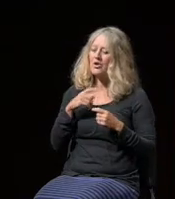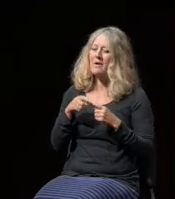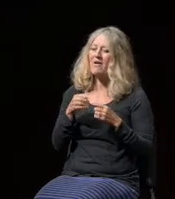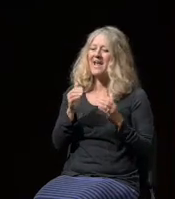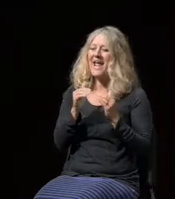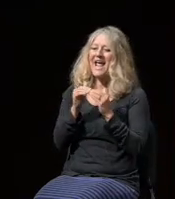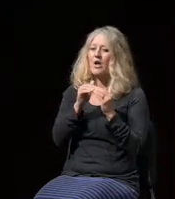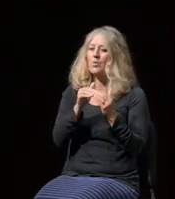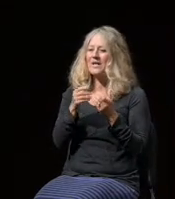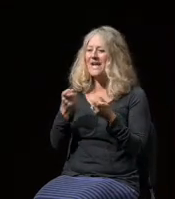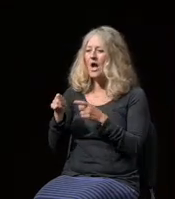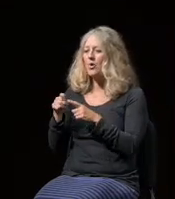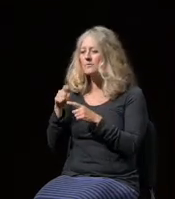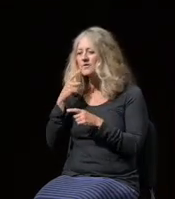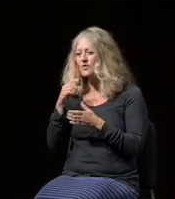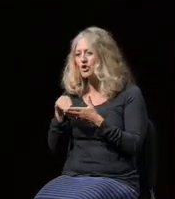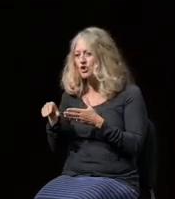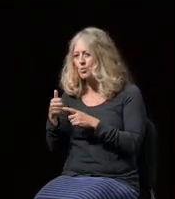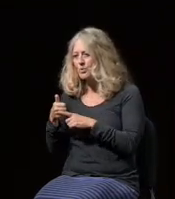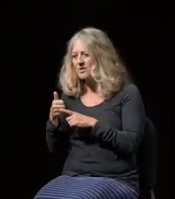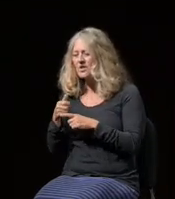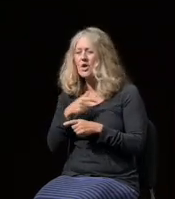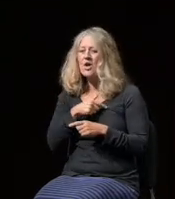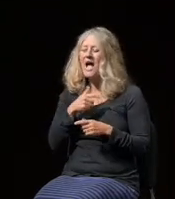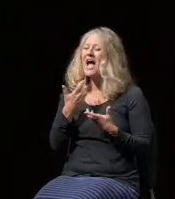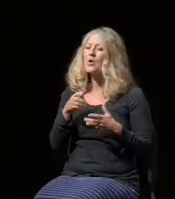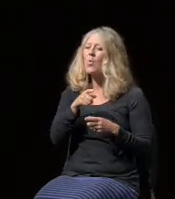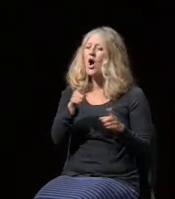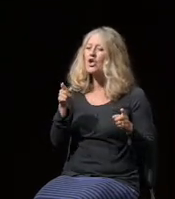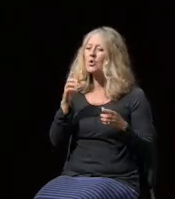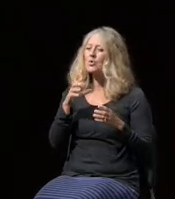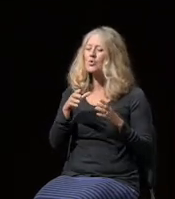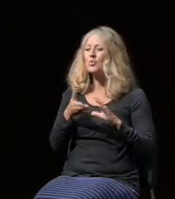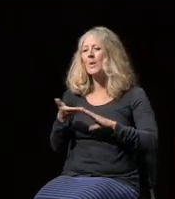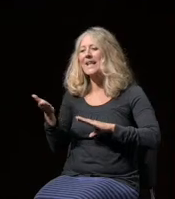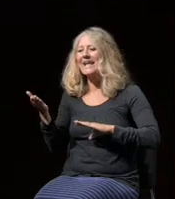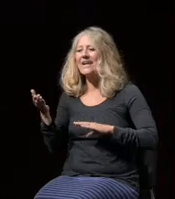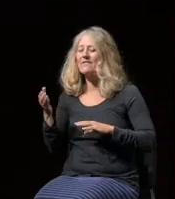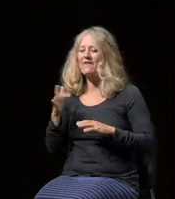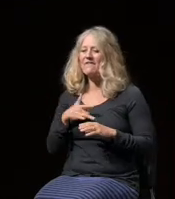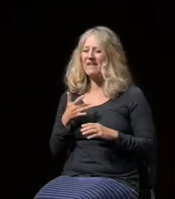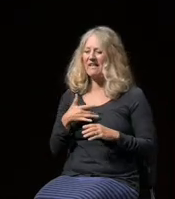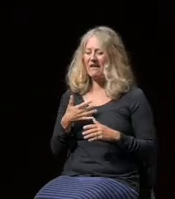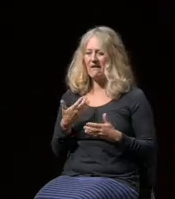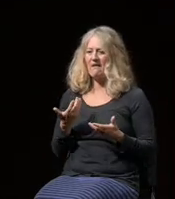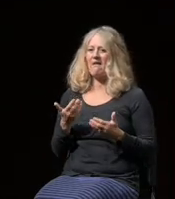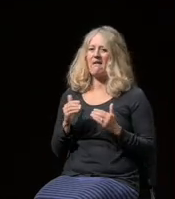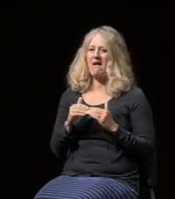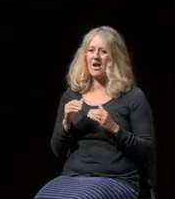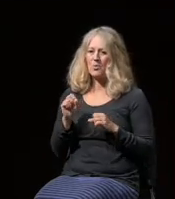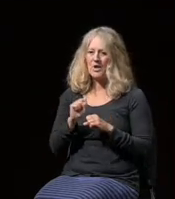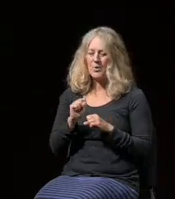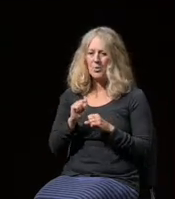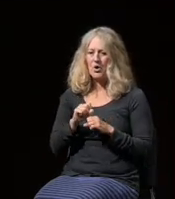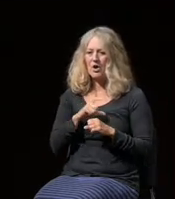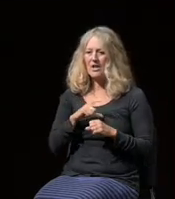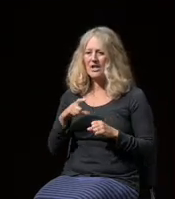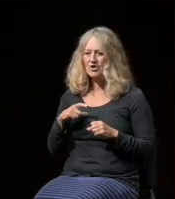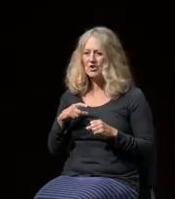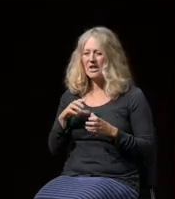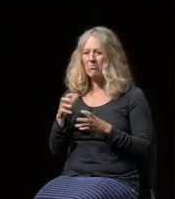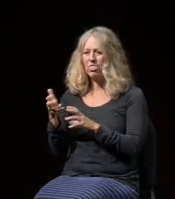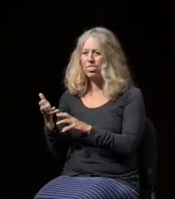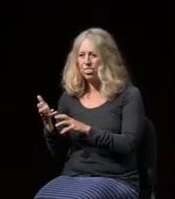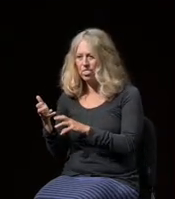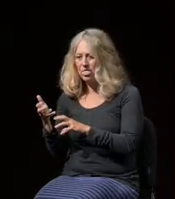our students. And I don't want you to leave with the idea that this is an example of equity work or equity legislation gone wrong.